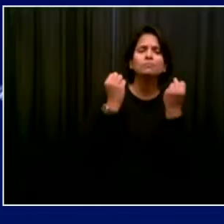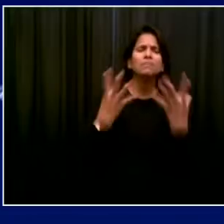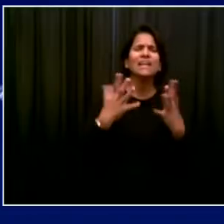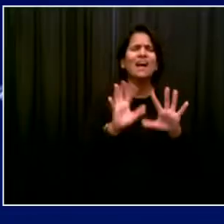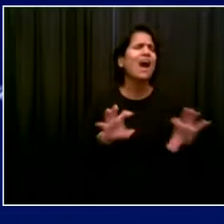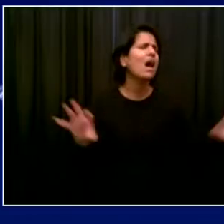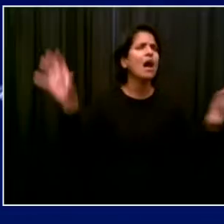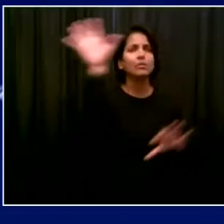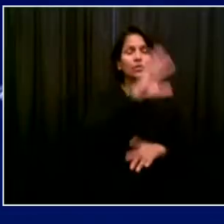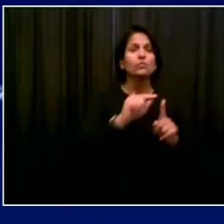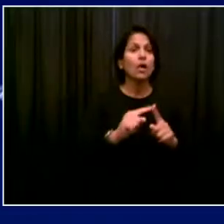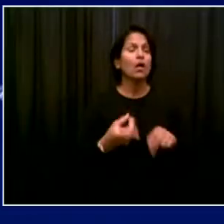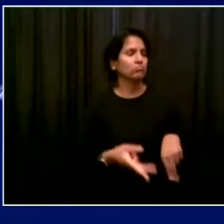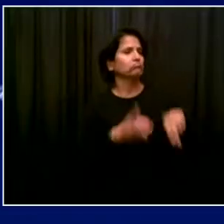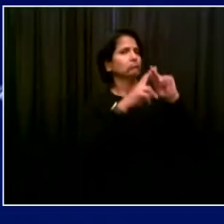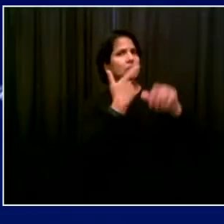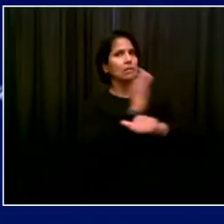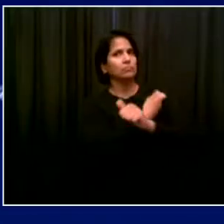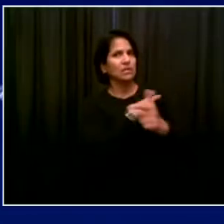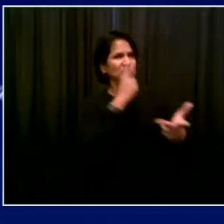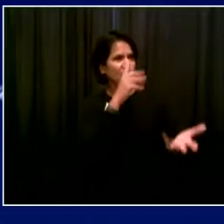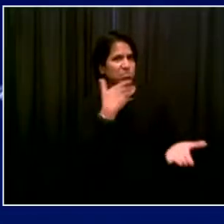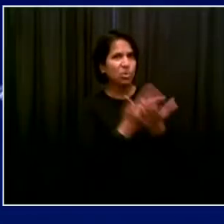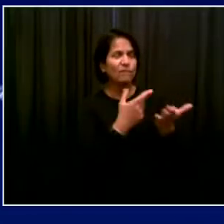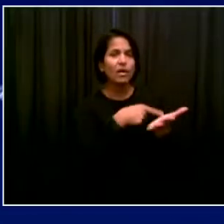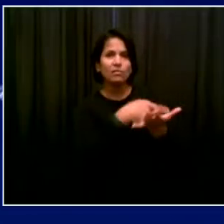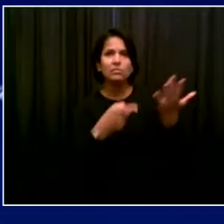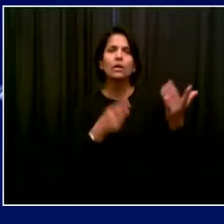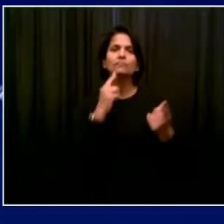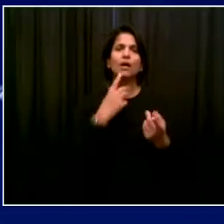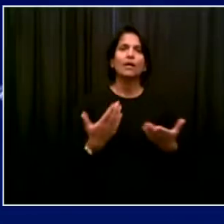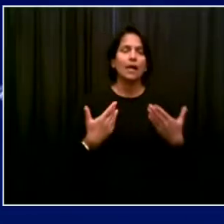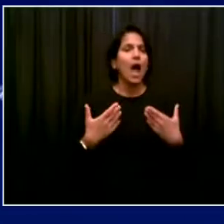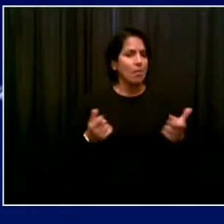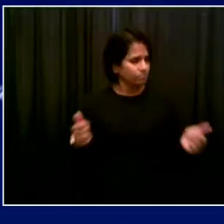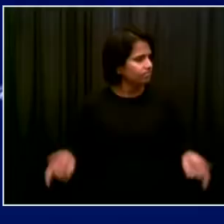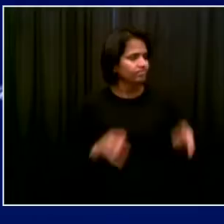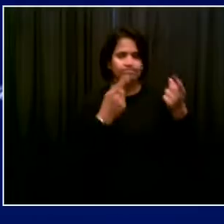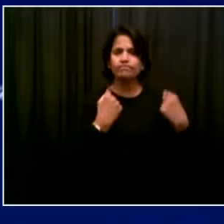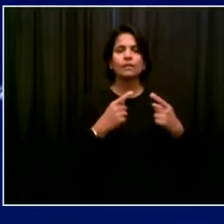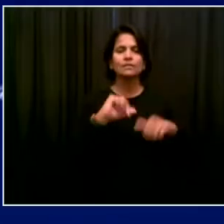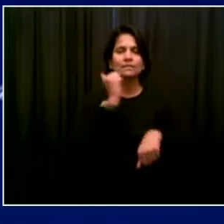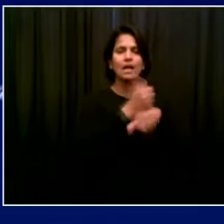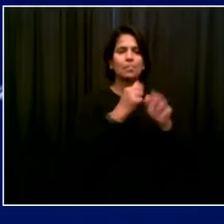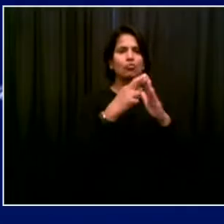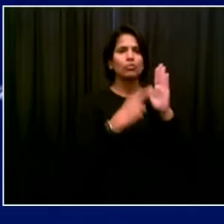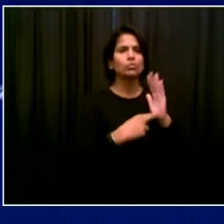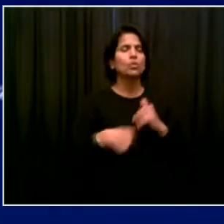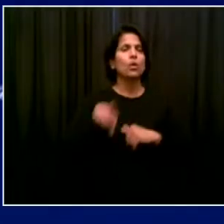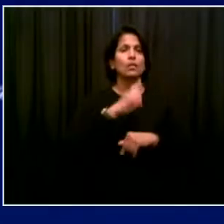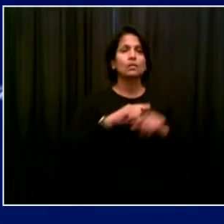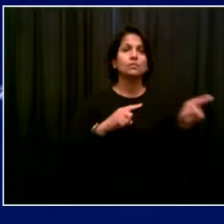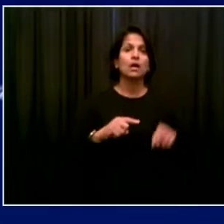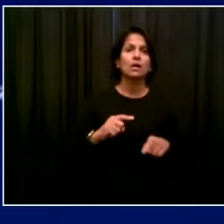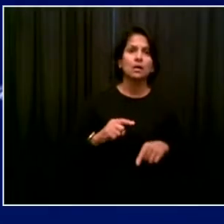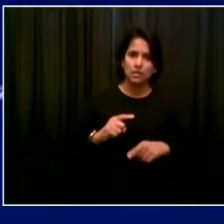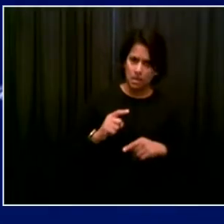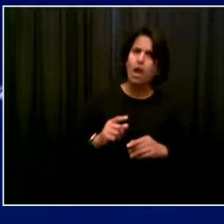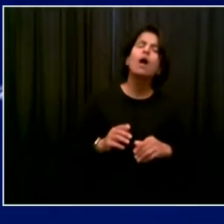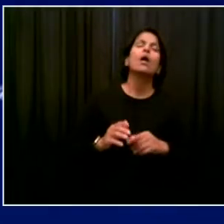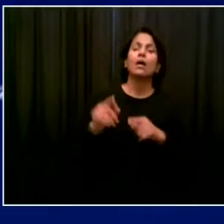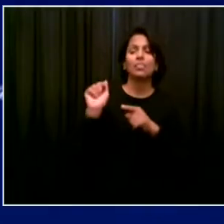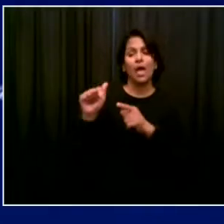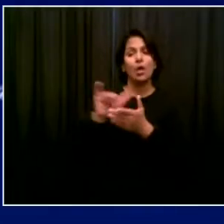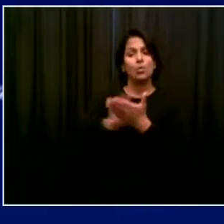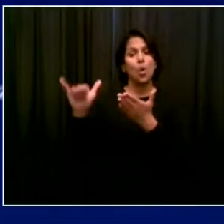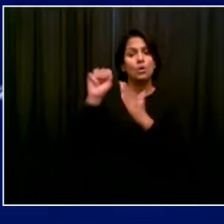very long list of examples in New York and across the country. So we know vaccine requirements get more people